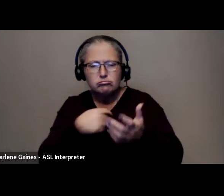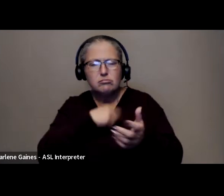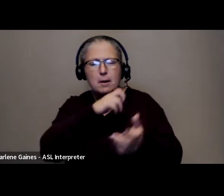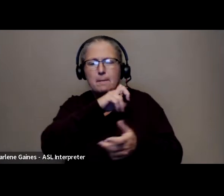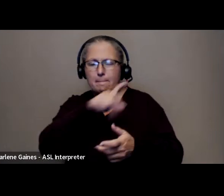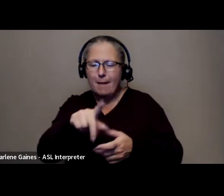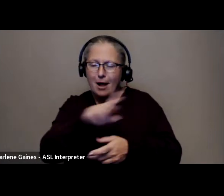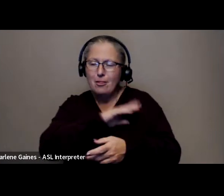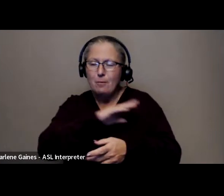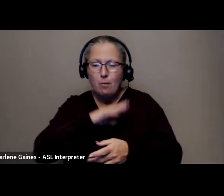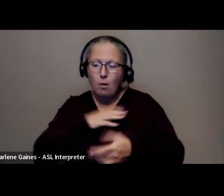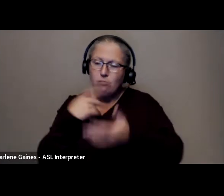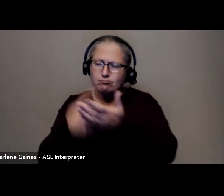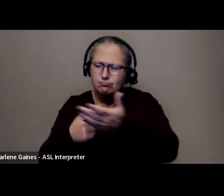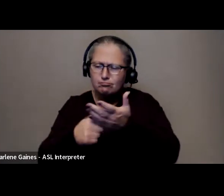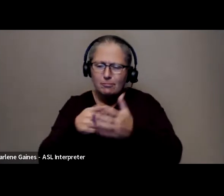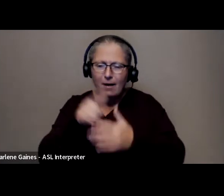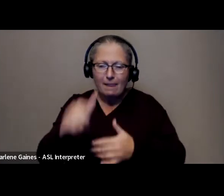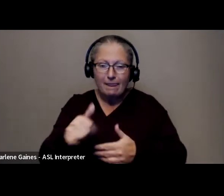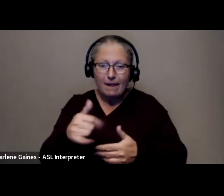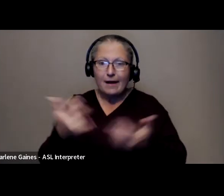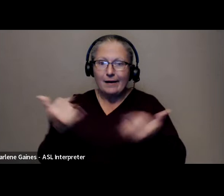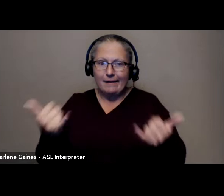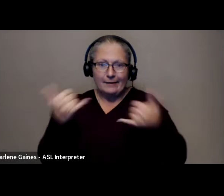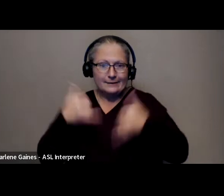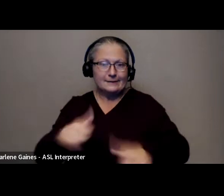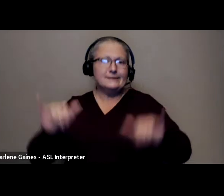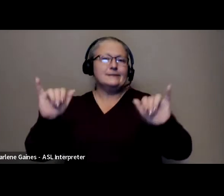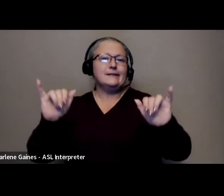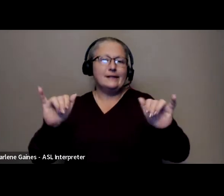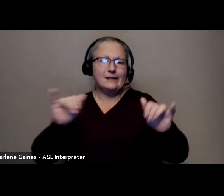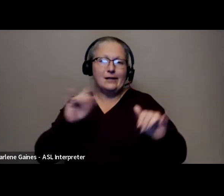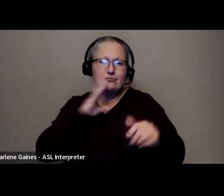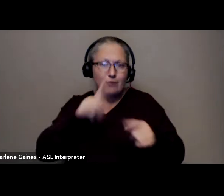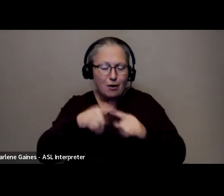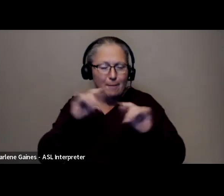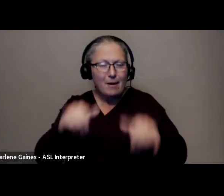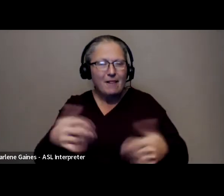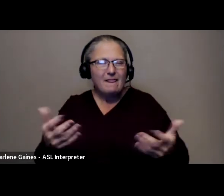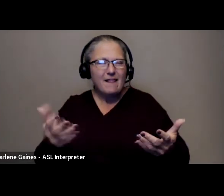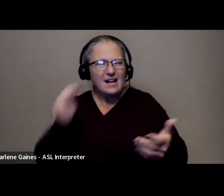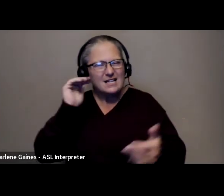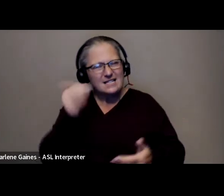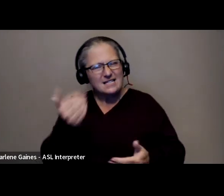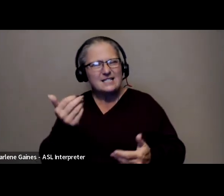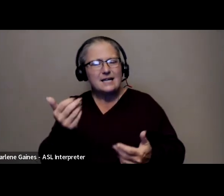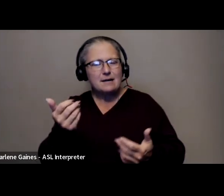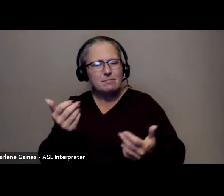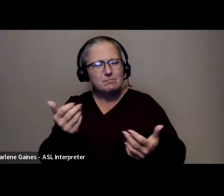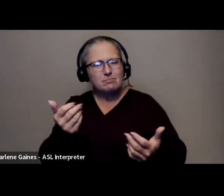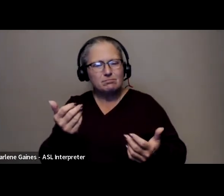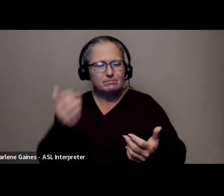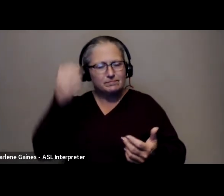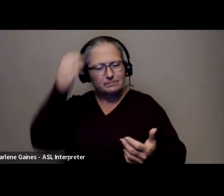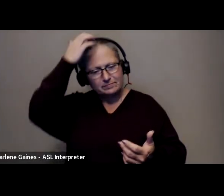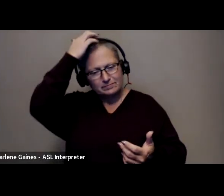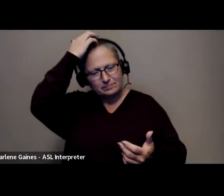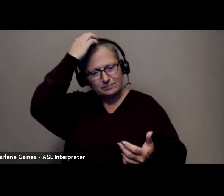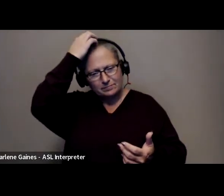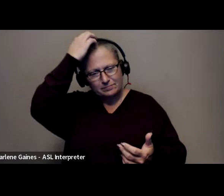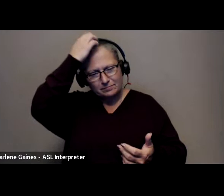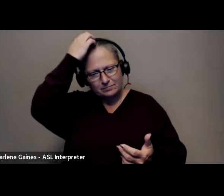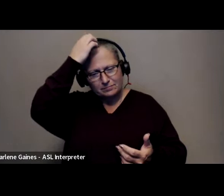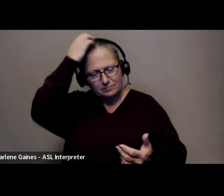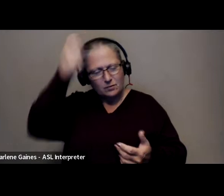back to the board talking about it. And I guess we're still talking about it. It would seem to be something that that